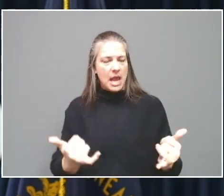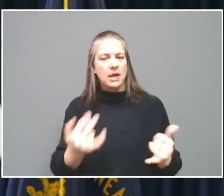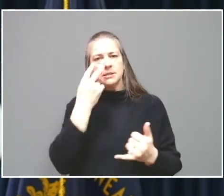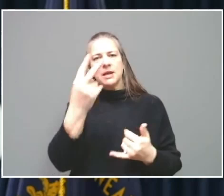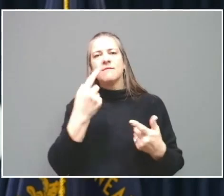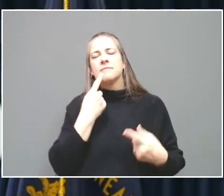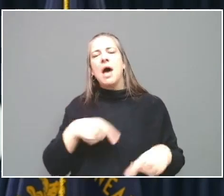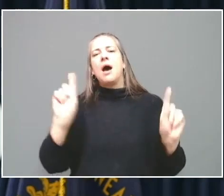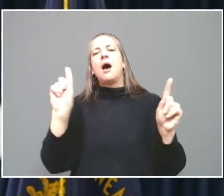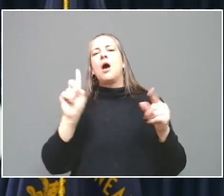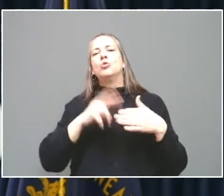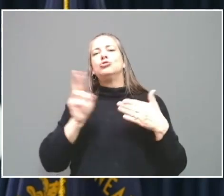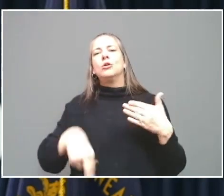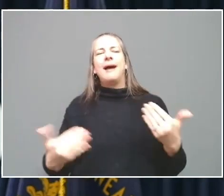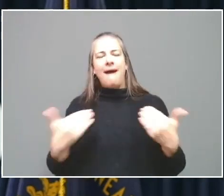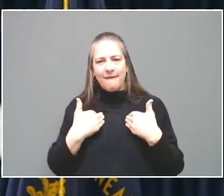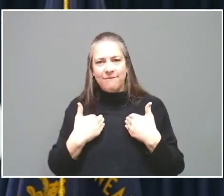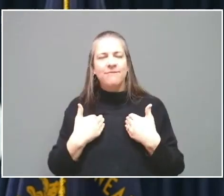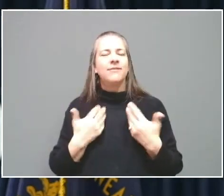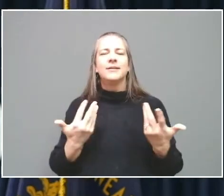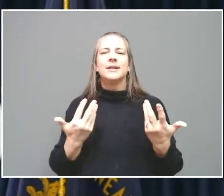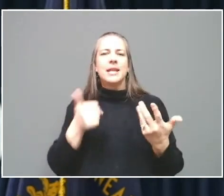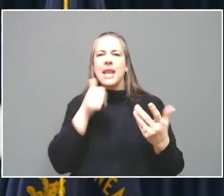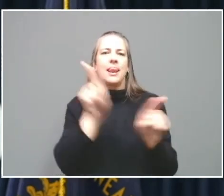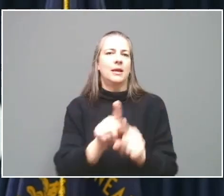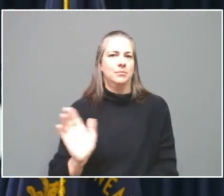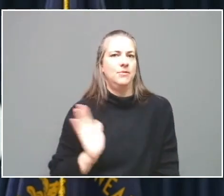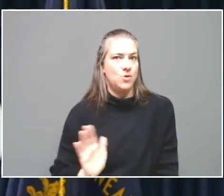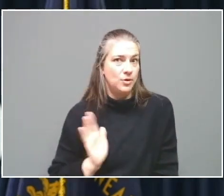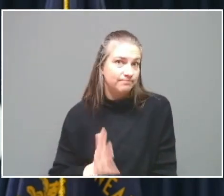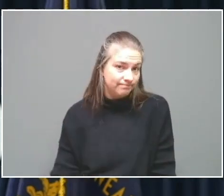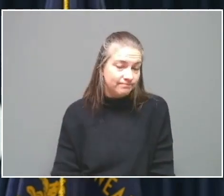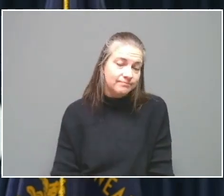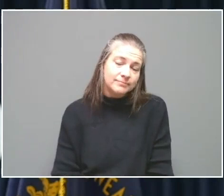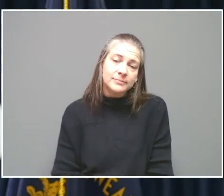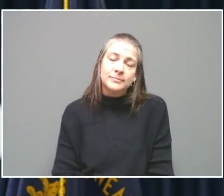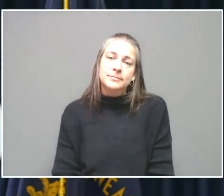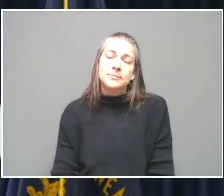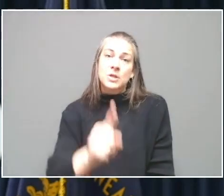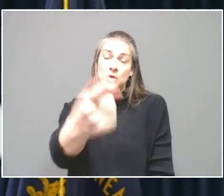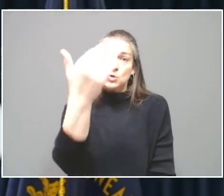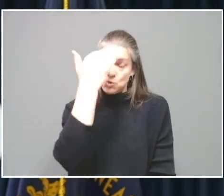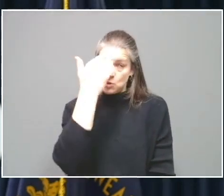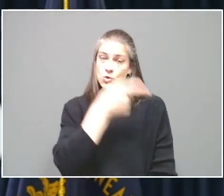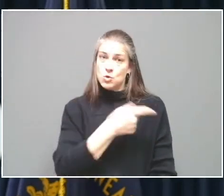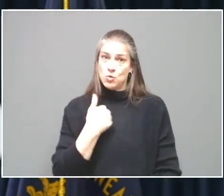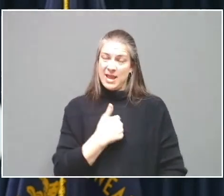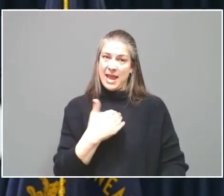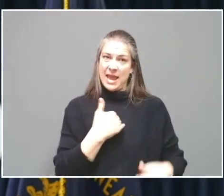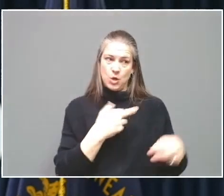fewer incidents, many fewer incidents than what we were seeing. As you know, we have gone from a regional model, at least in the short